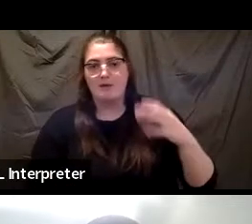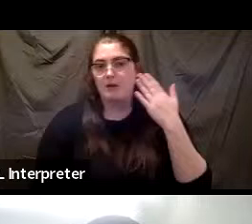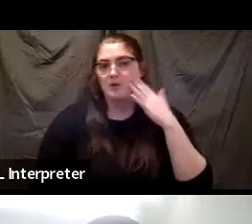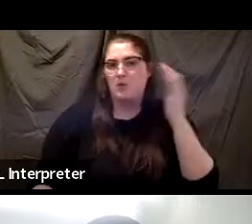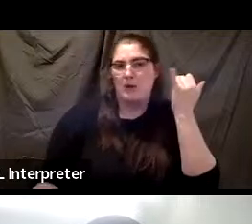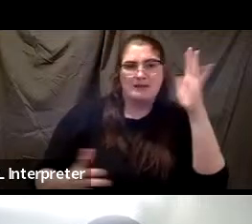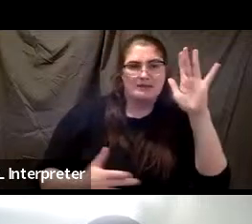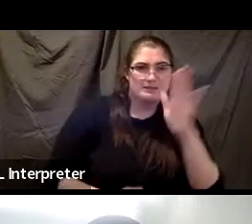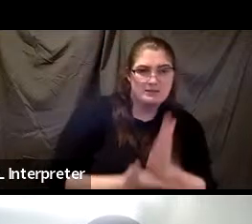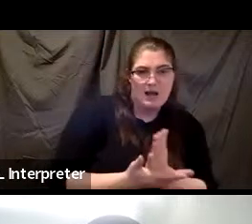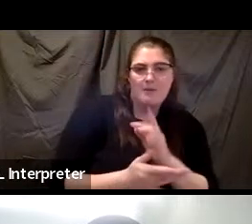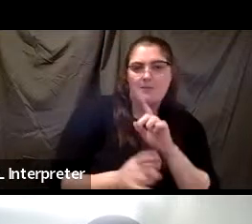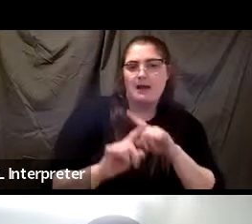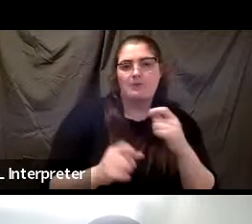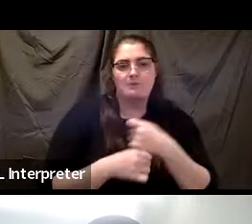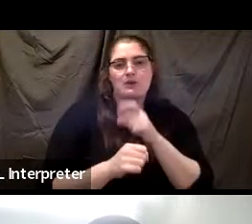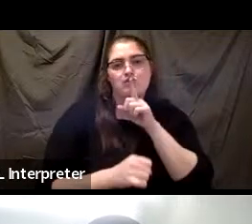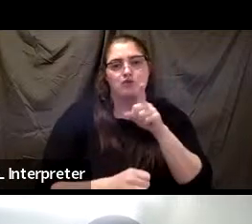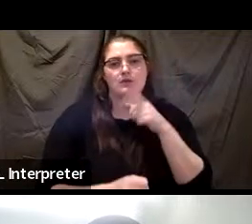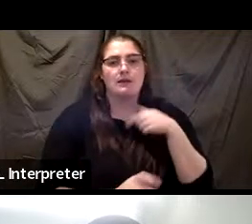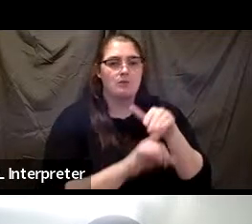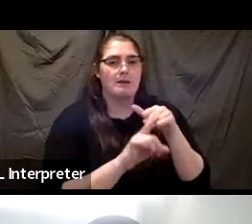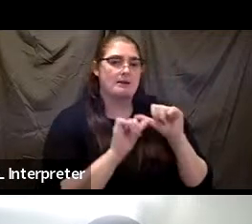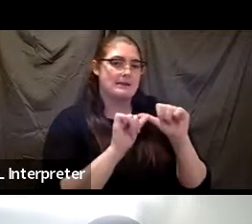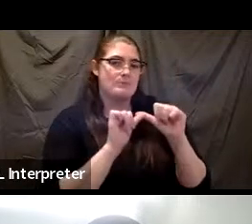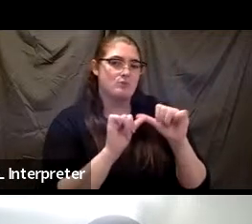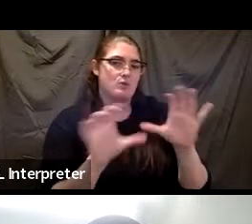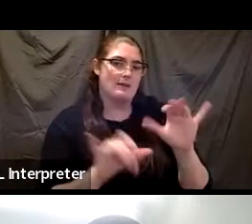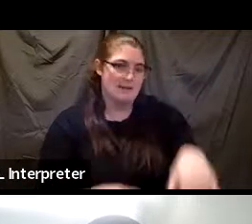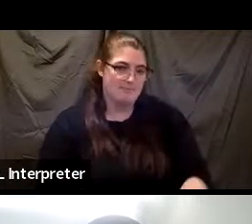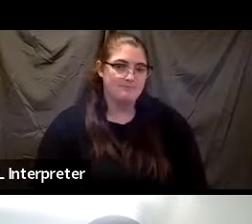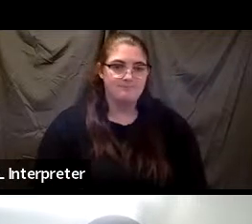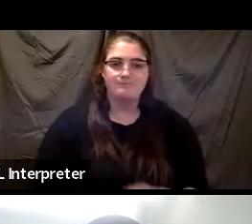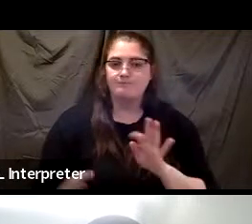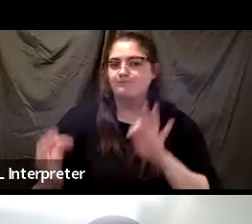make sure they're reminded to keep doing it. Perfect.